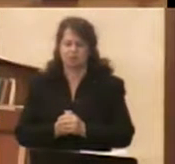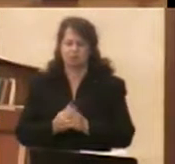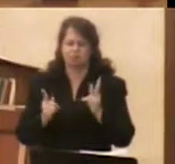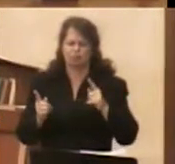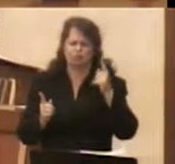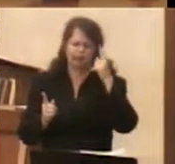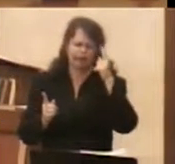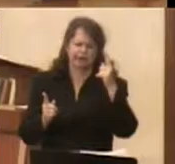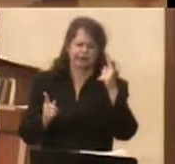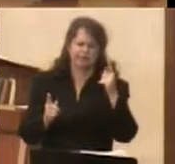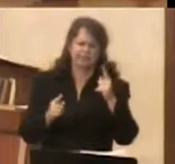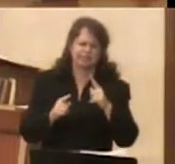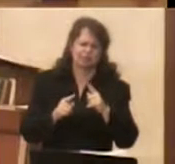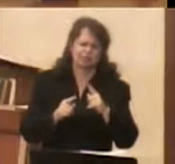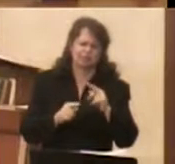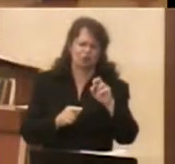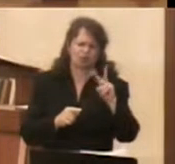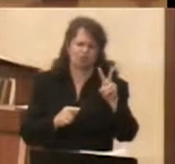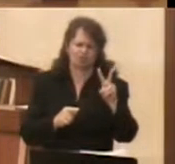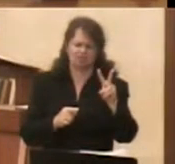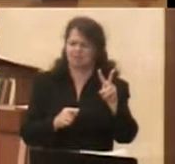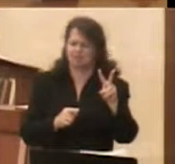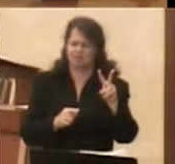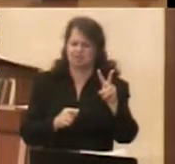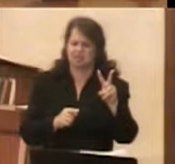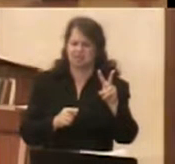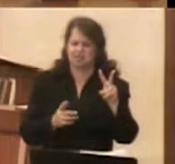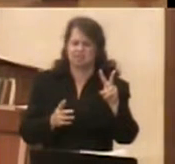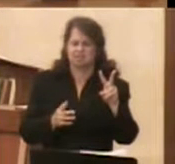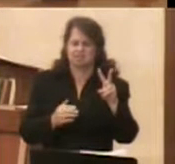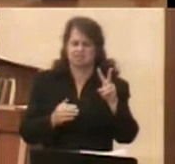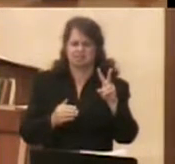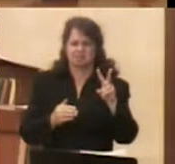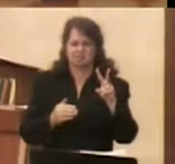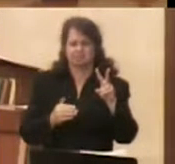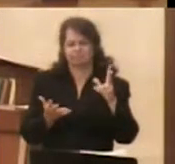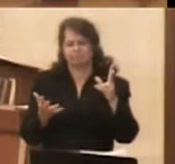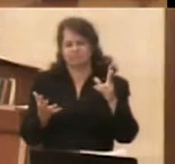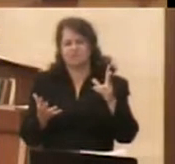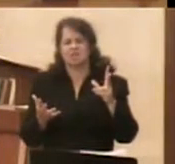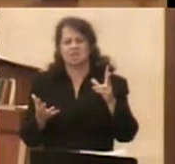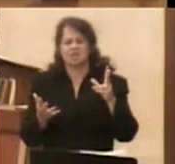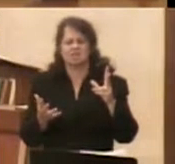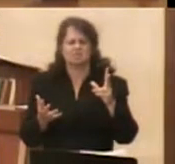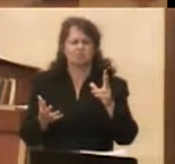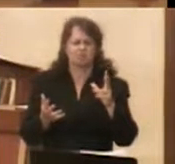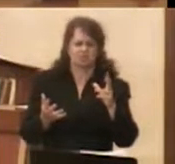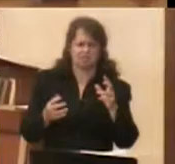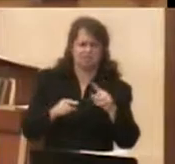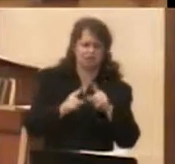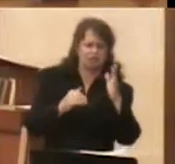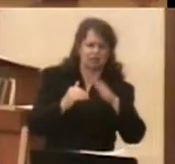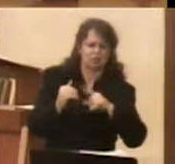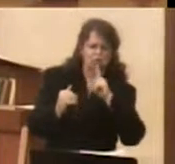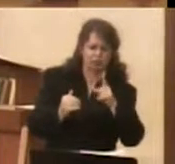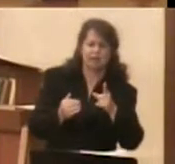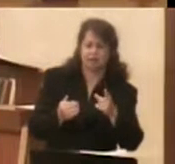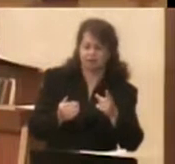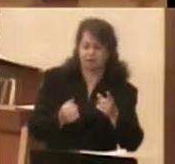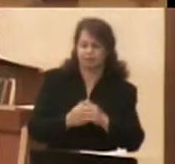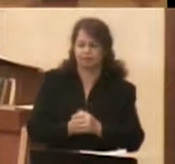it forgets all of the important language that needs to be unpacked or understood for